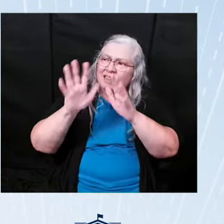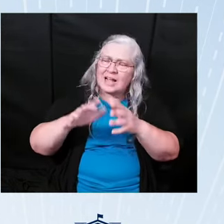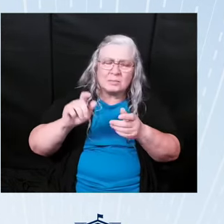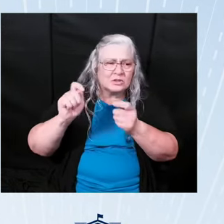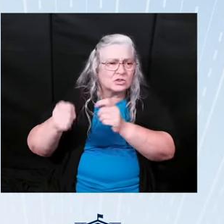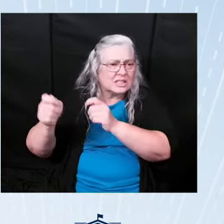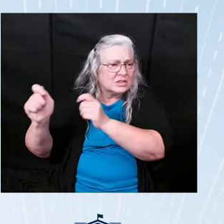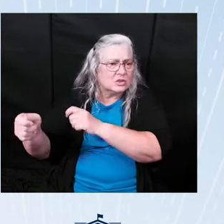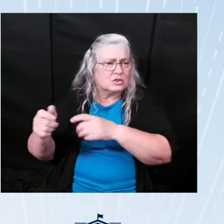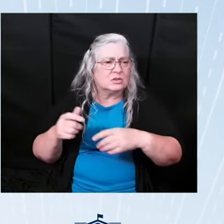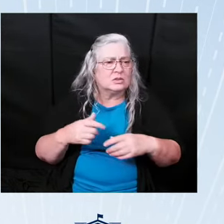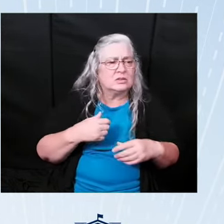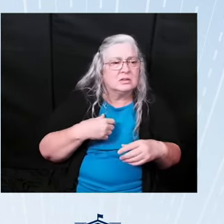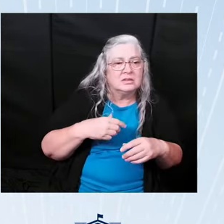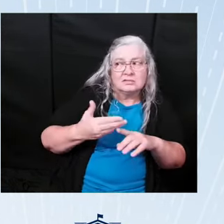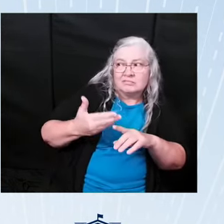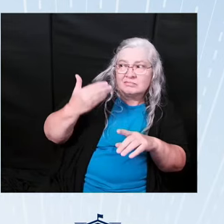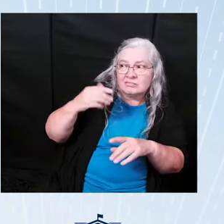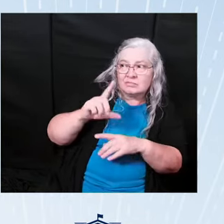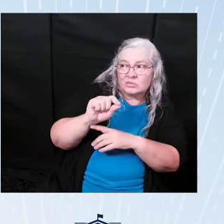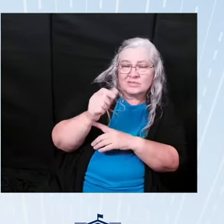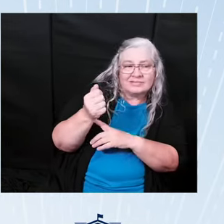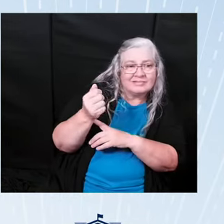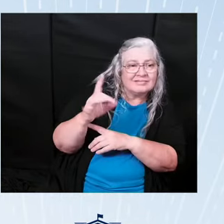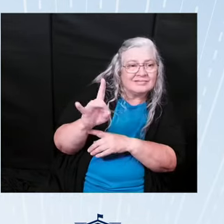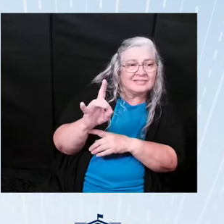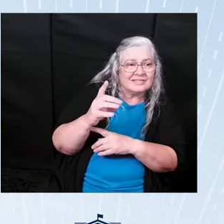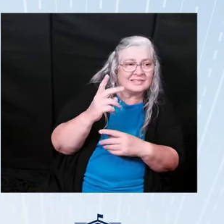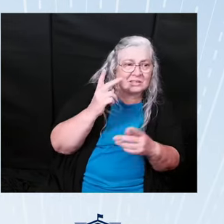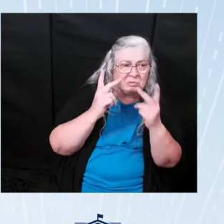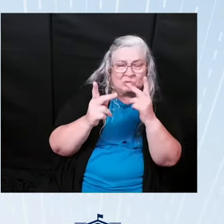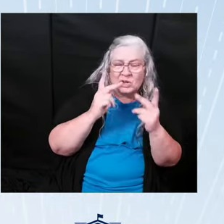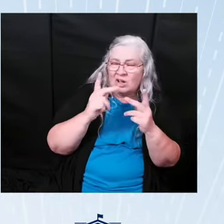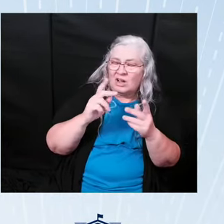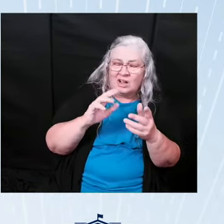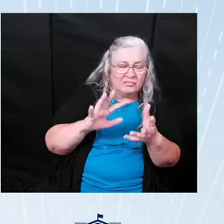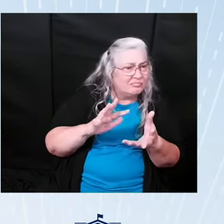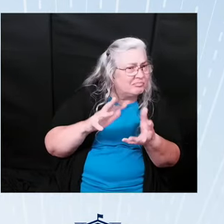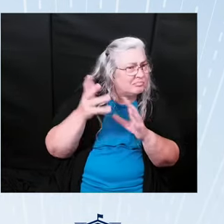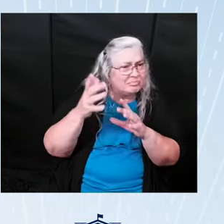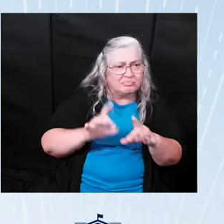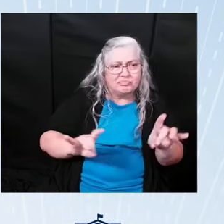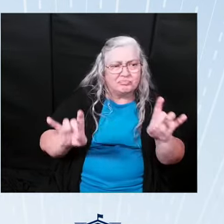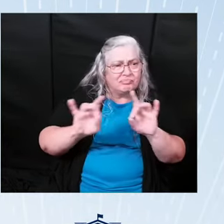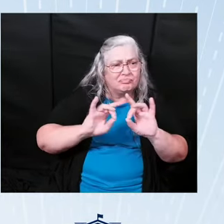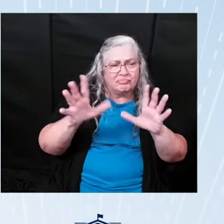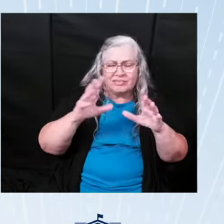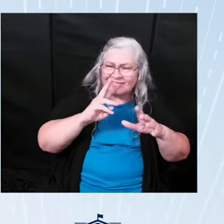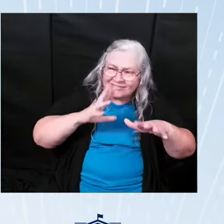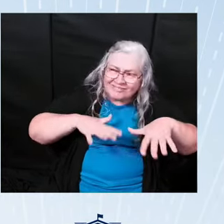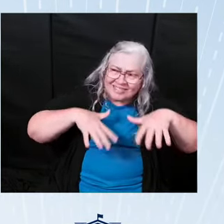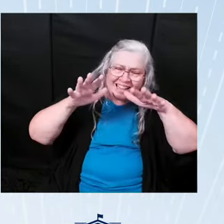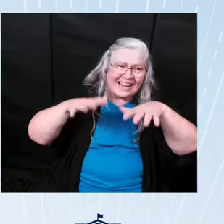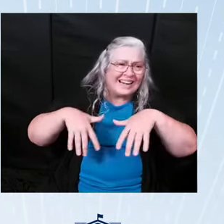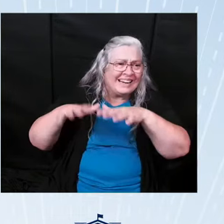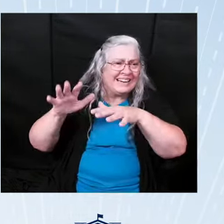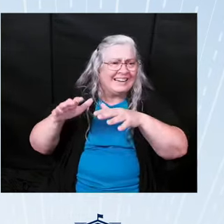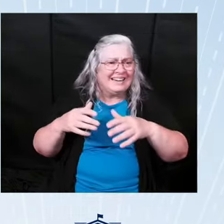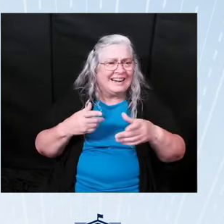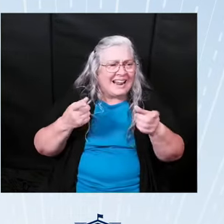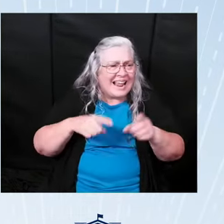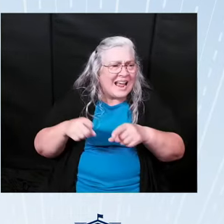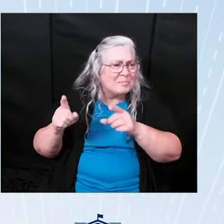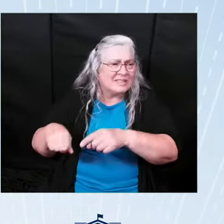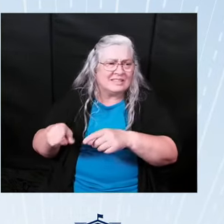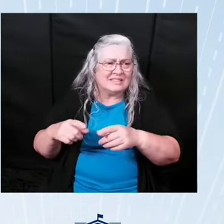climate change. People lost their lives, their homes, their property. And since then, we have been mapping every